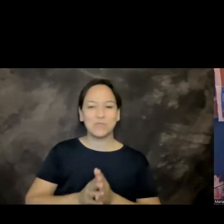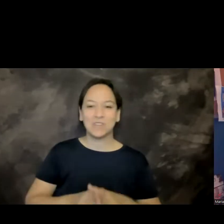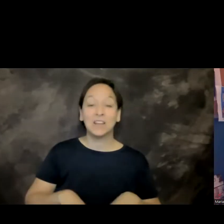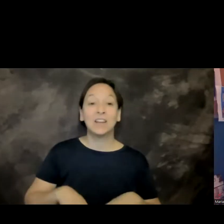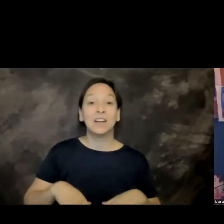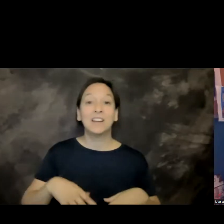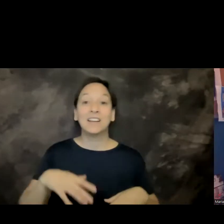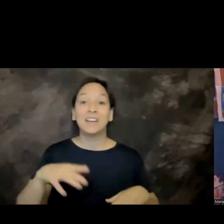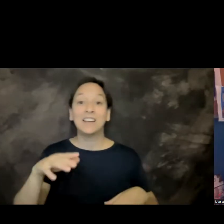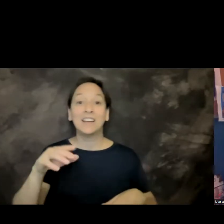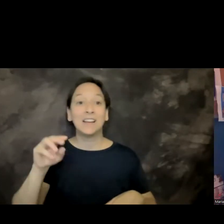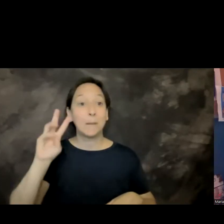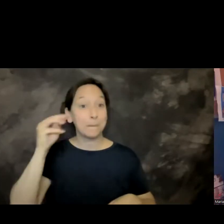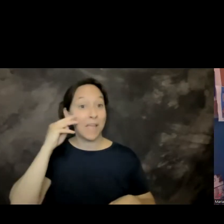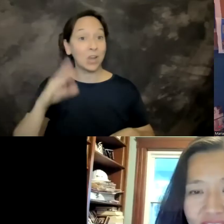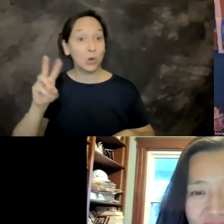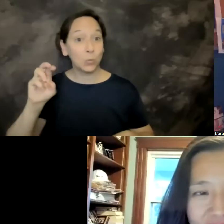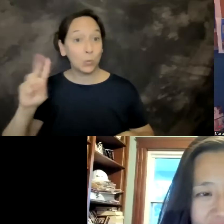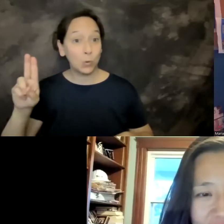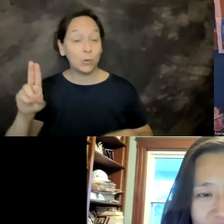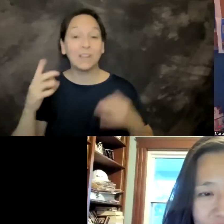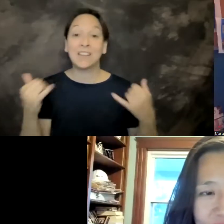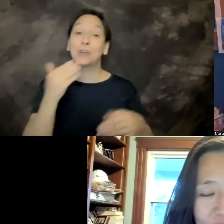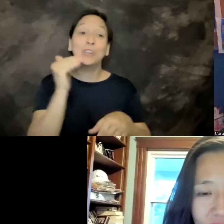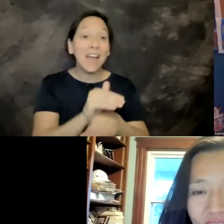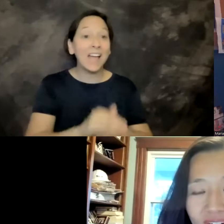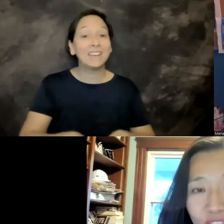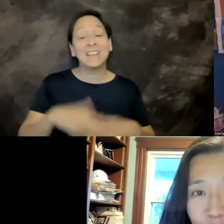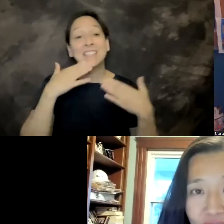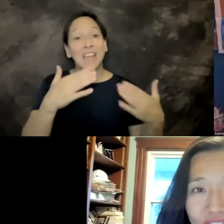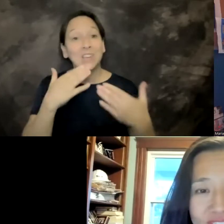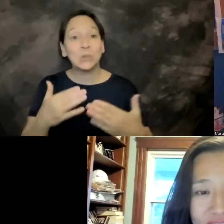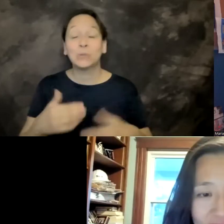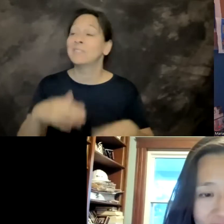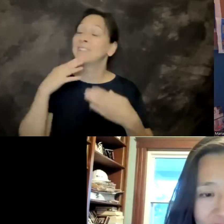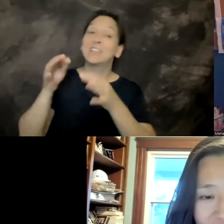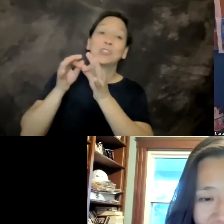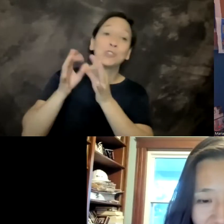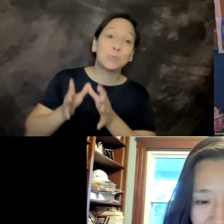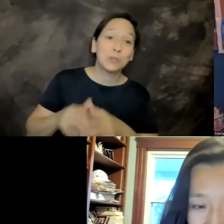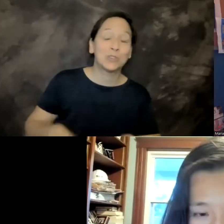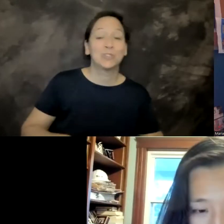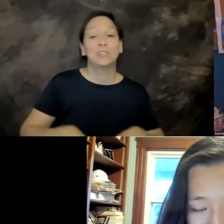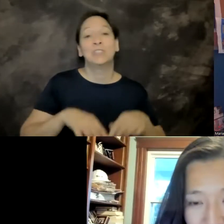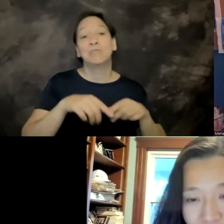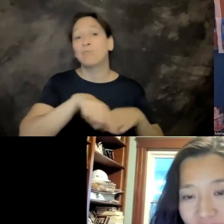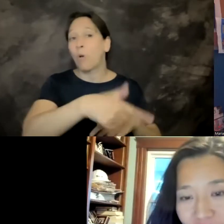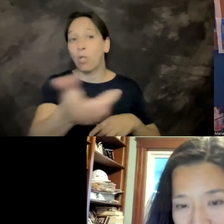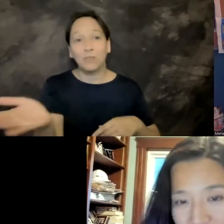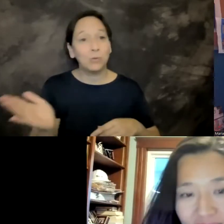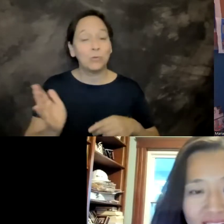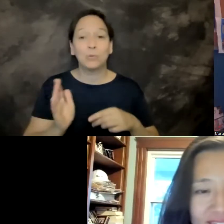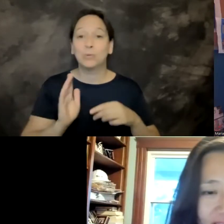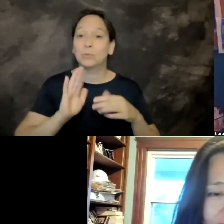Good evening, everyone. Thank you so much, Chief, and thank you to all of our interpreters and all of you